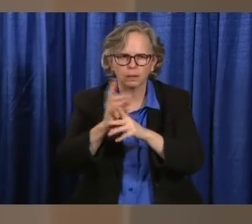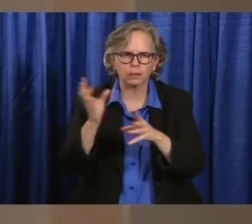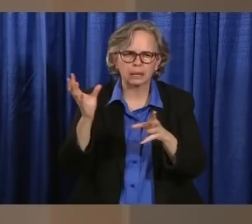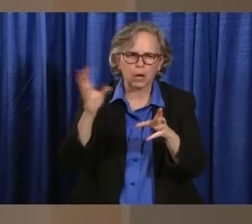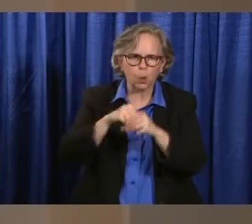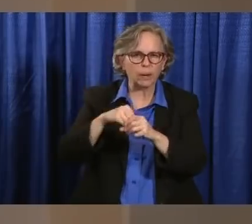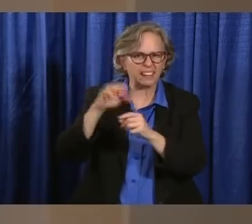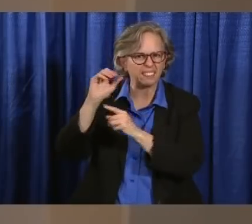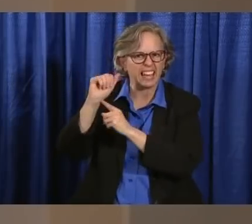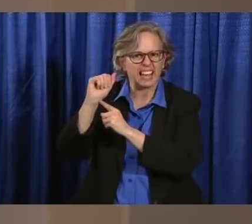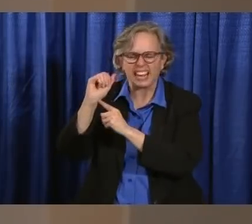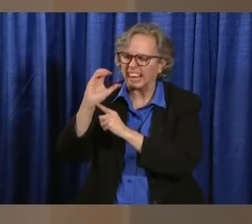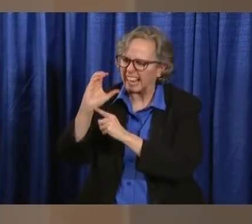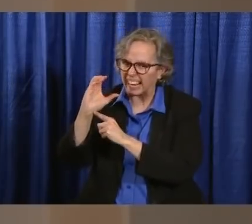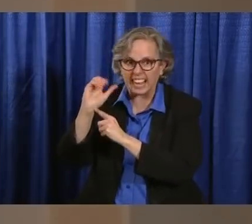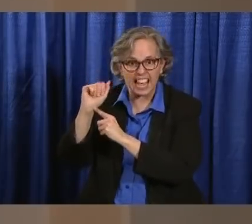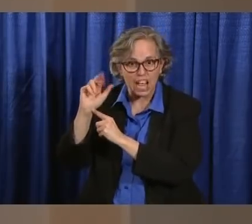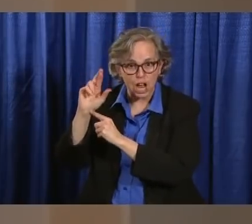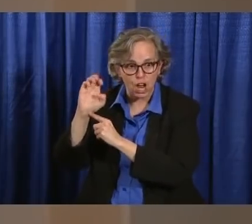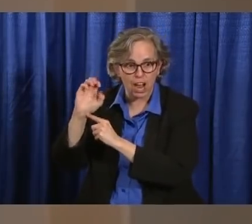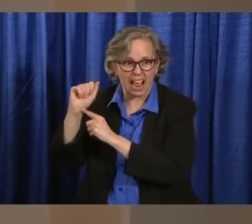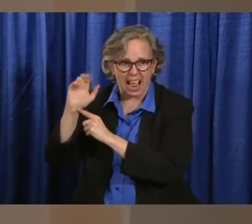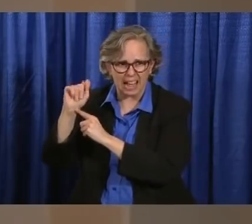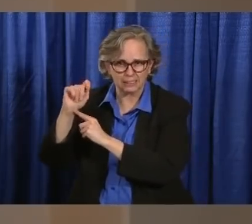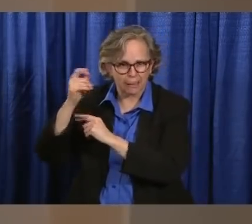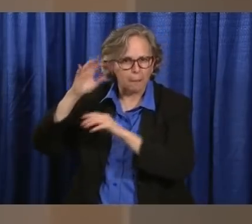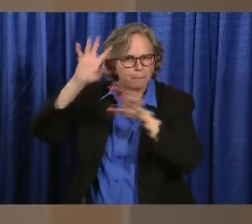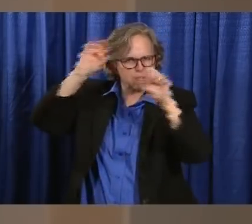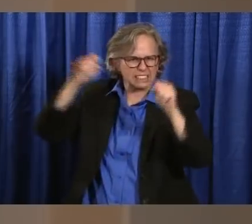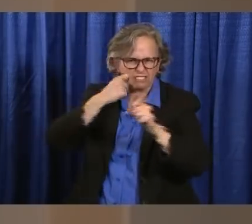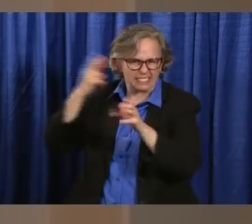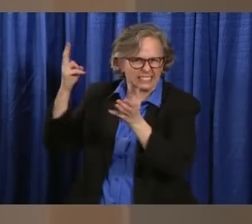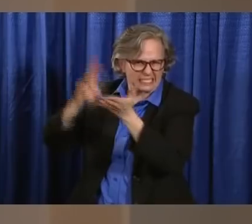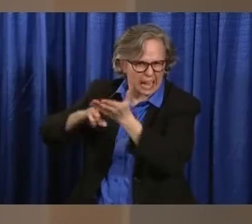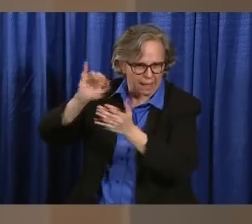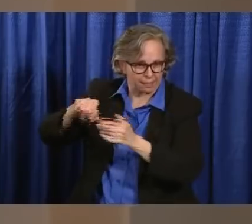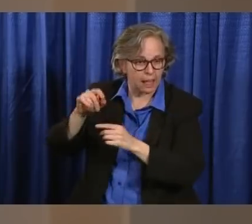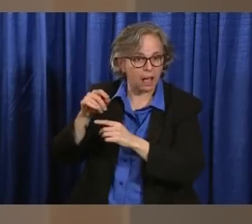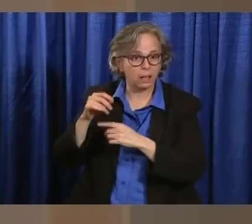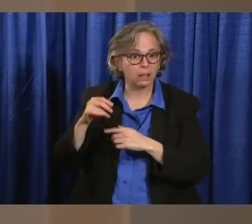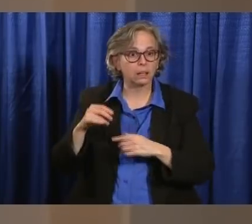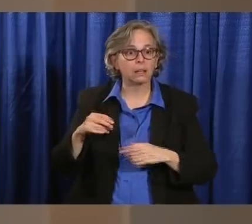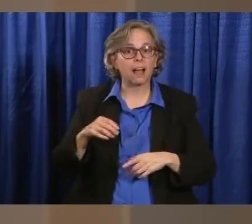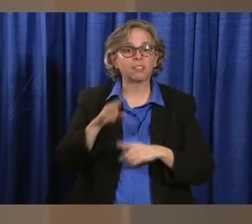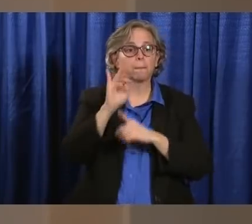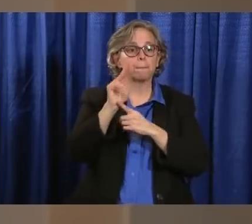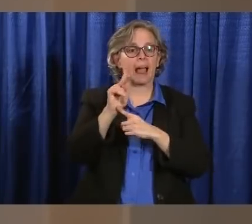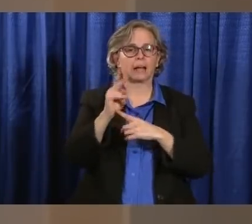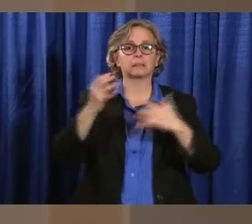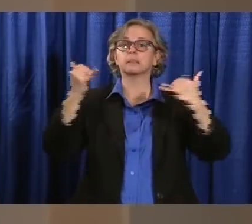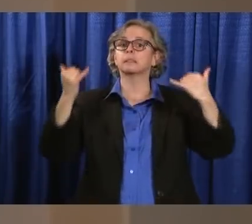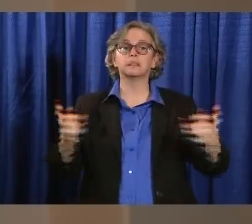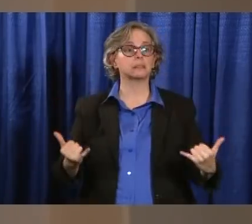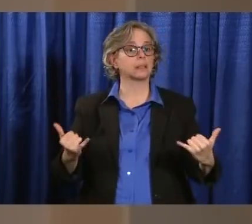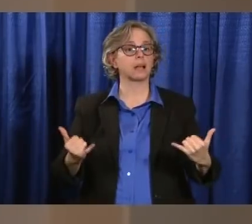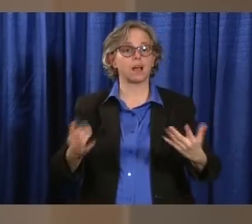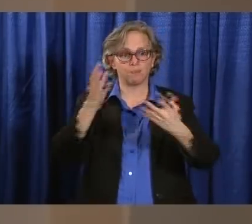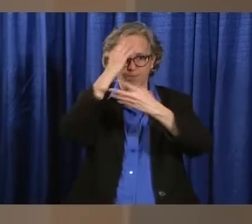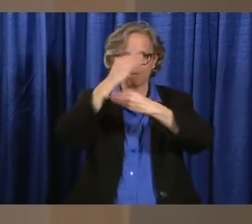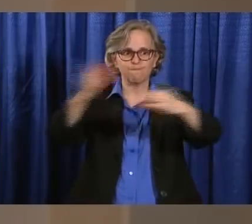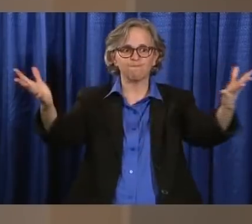President recently. The banks who will be administering these loans have the guidance on how you can